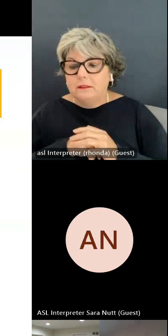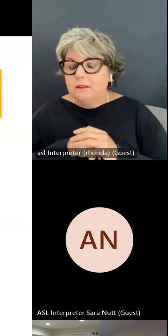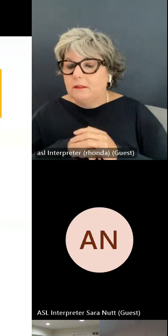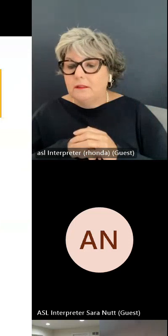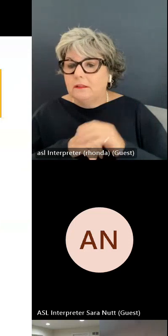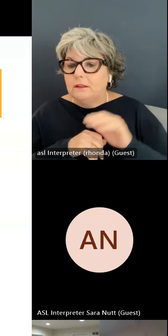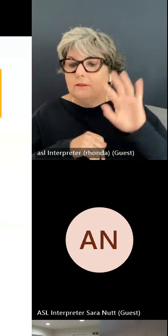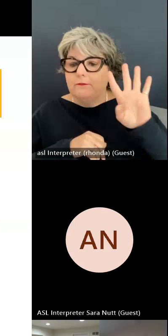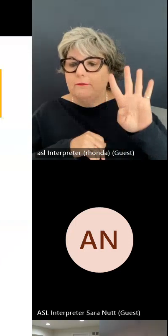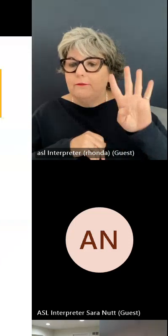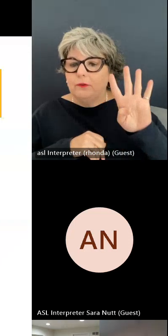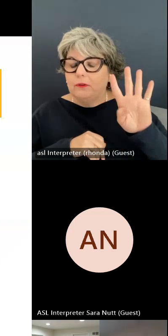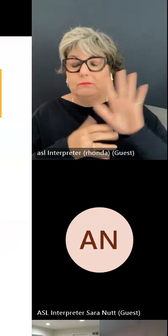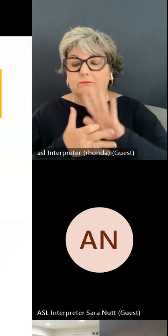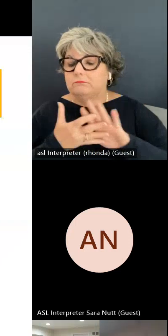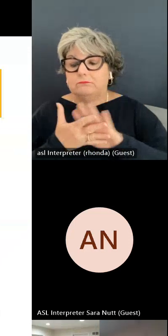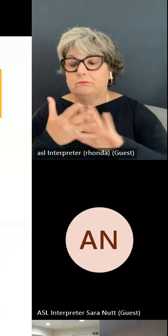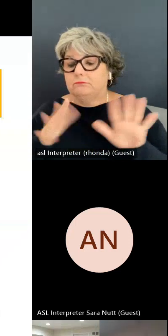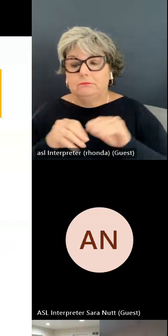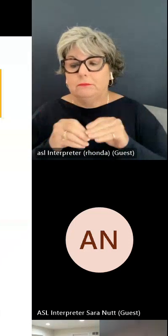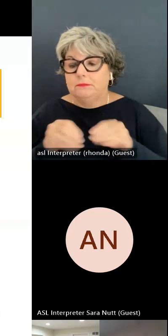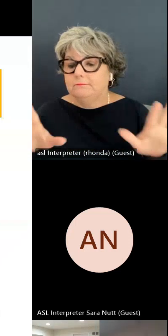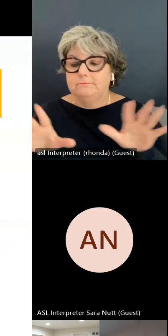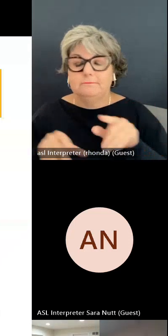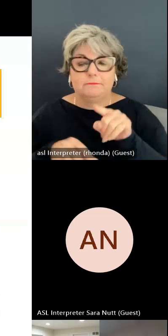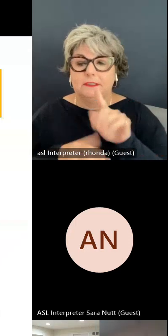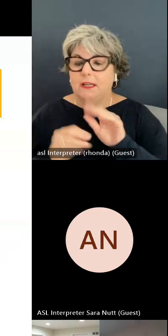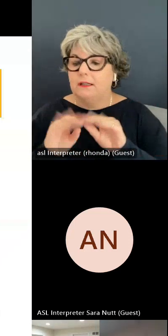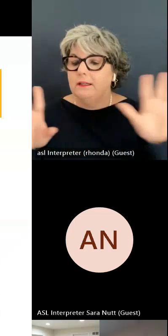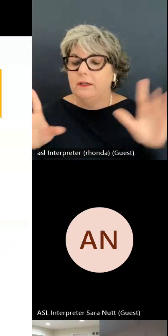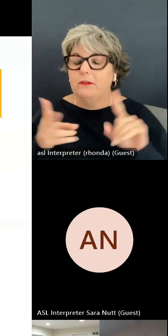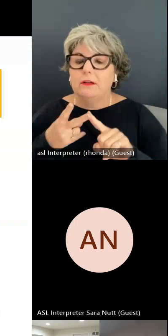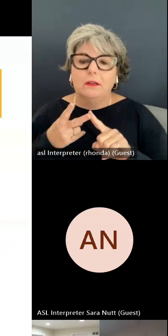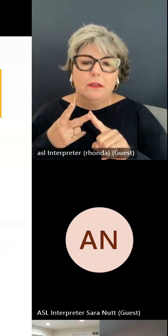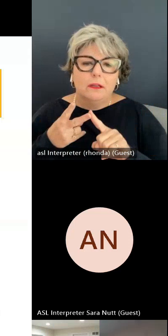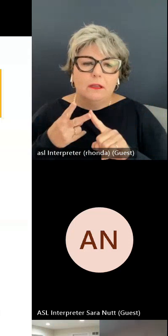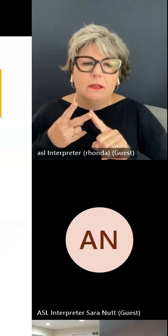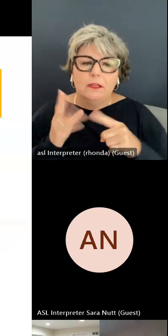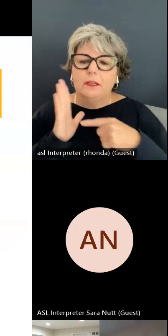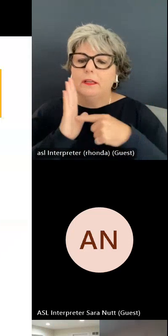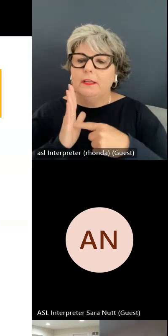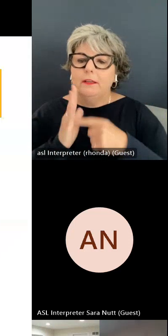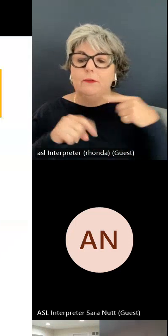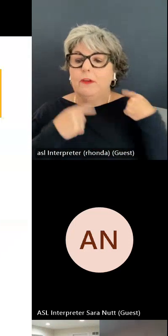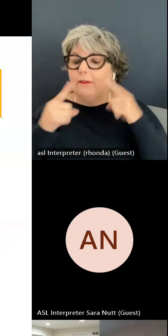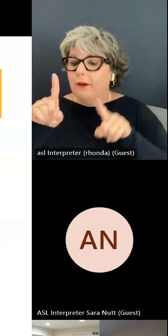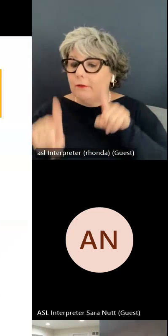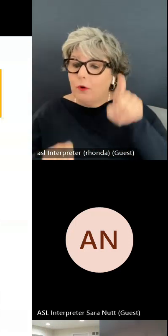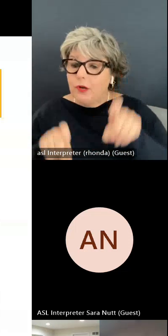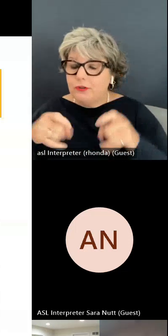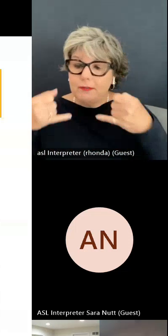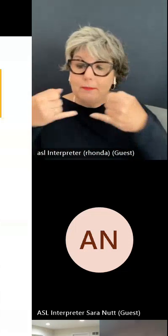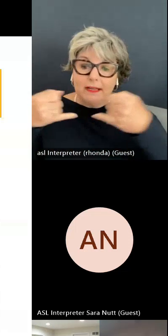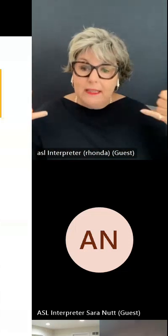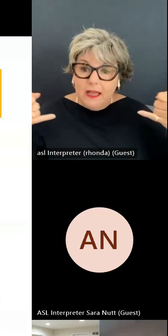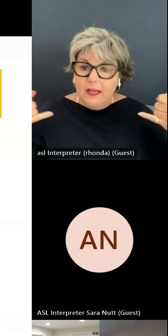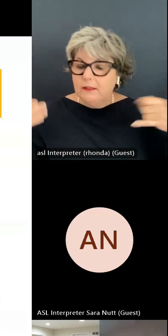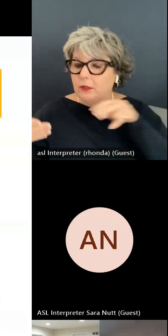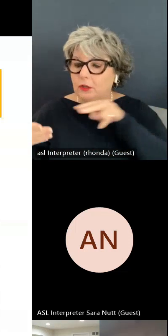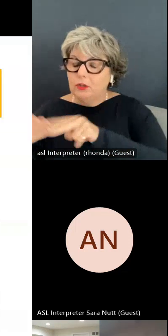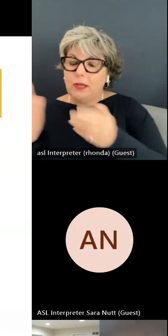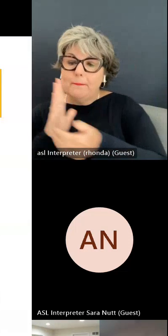41, 20, and 24. So what I'm trying to show you is that if you ever have a question about a line, you go to